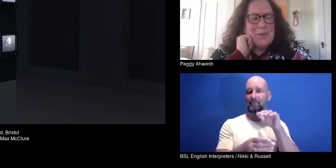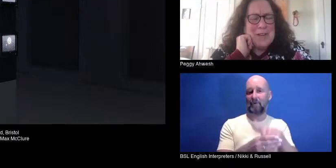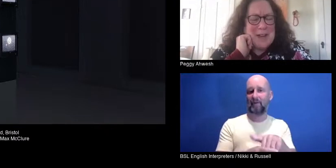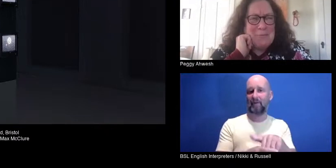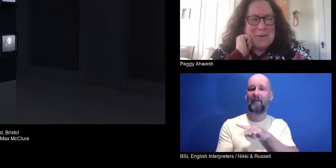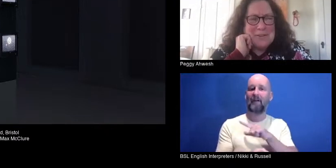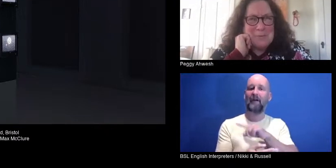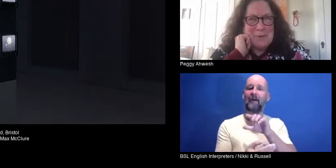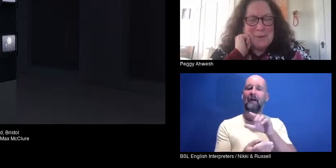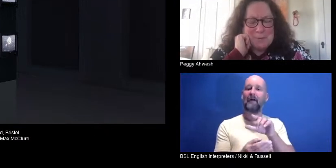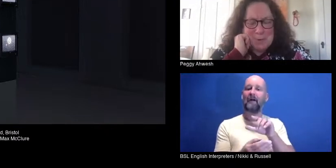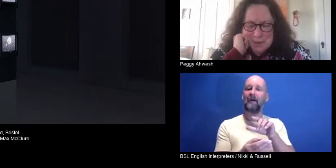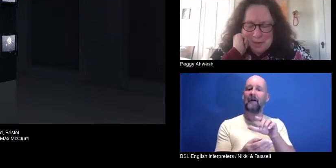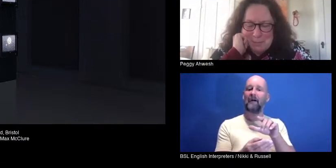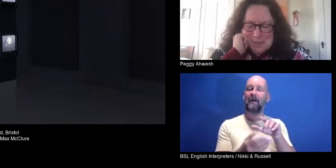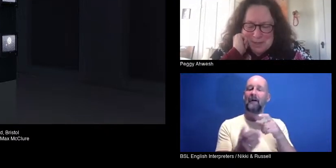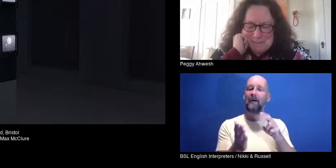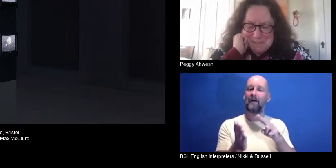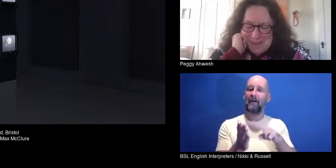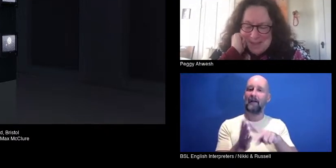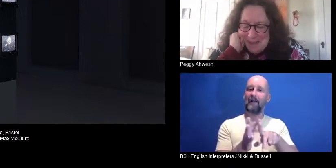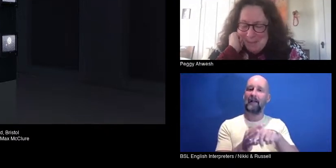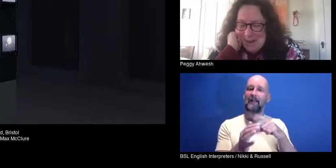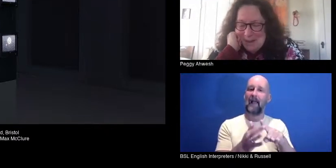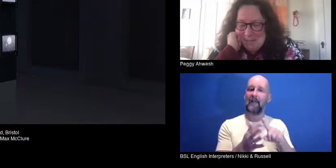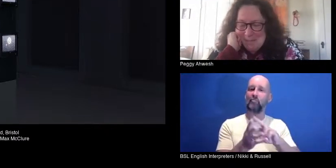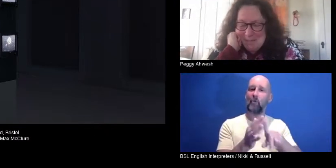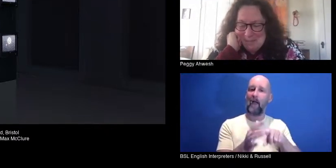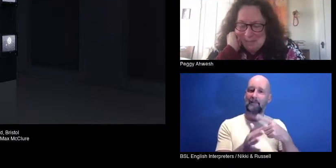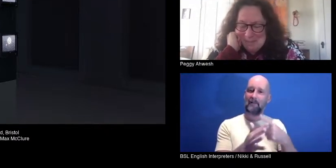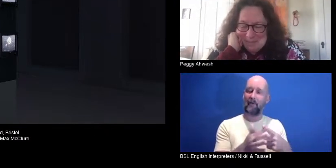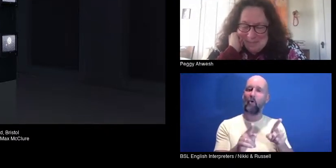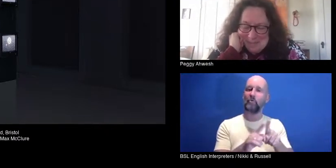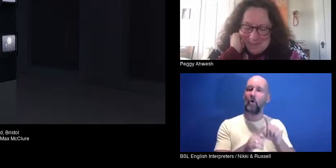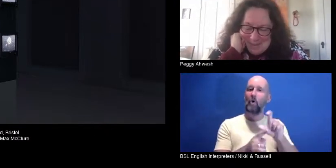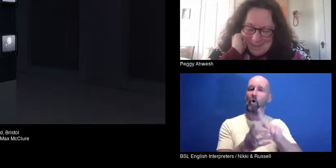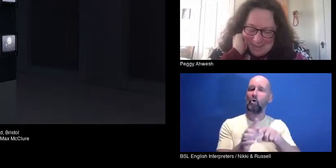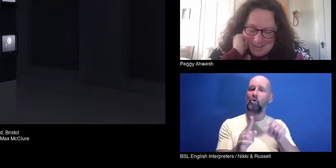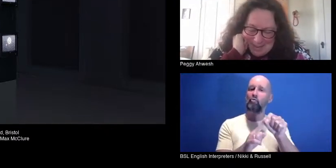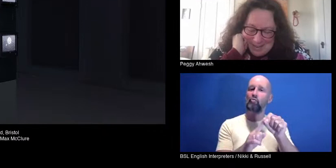I worked on Knight Riders and also worked on Creepshow. But